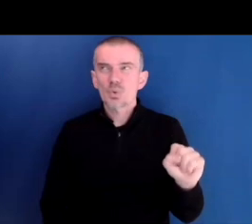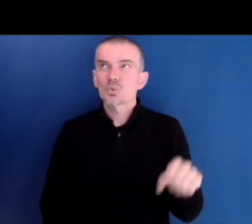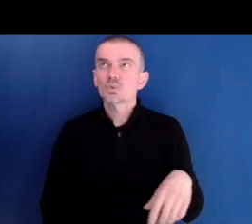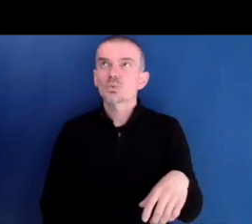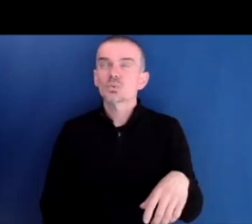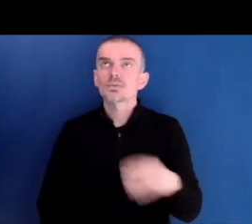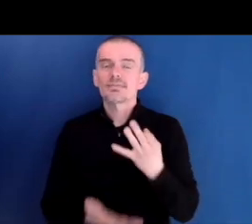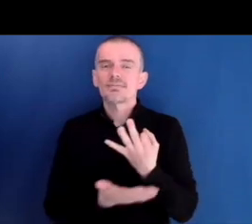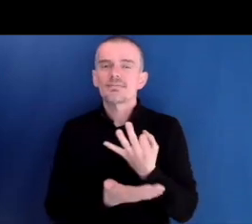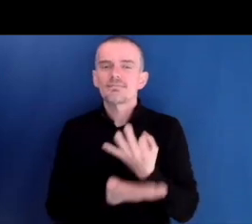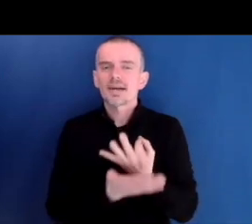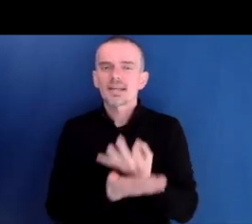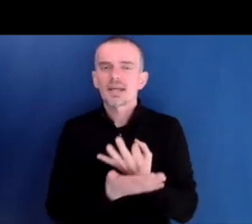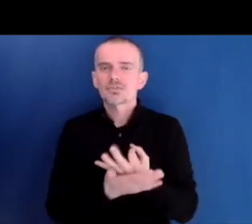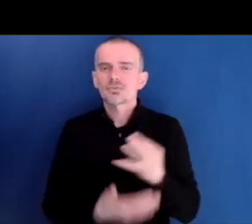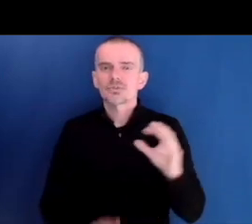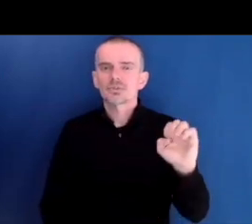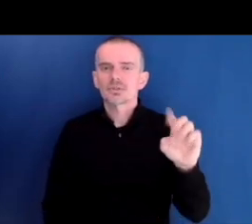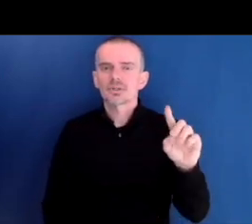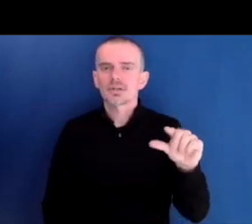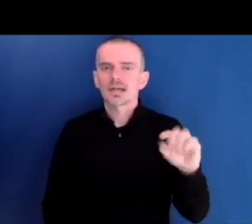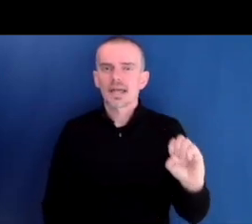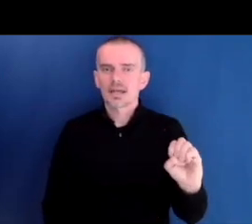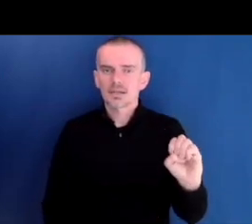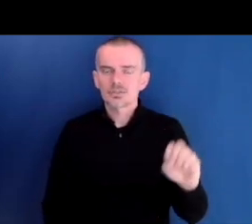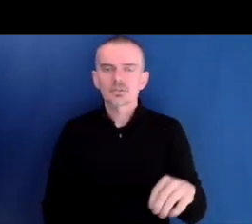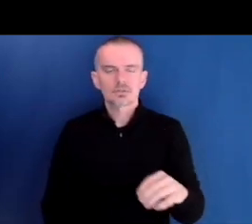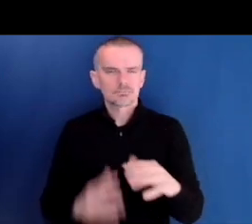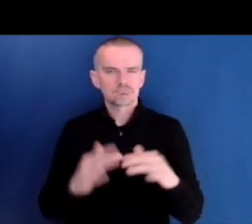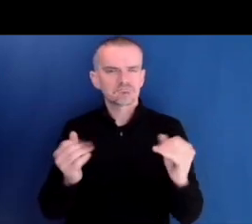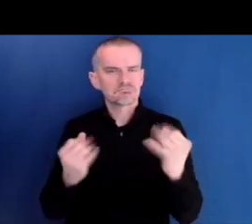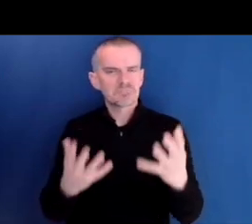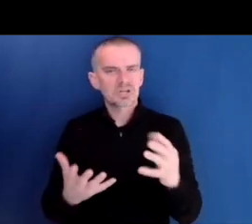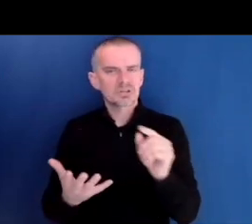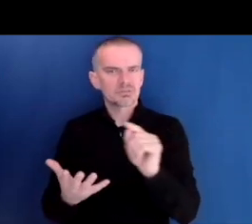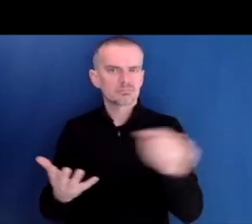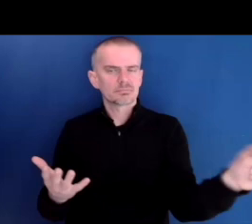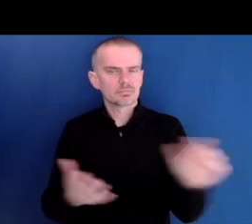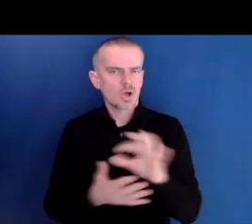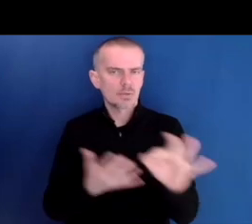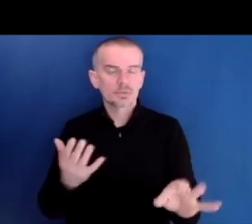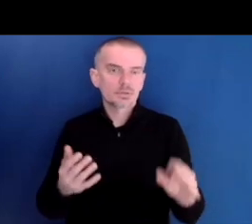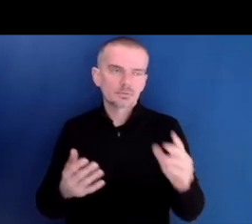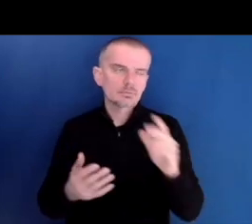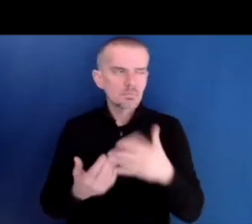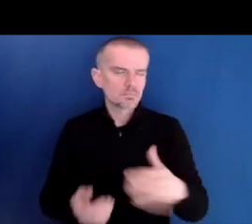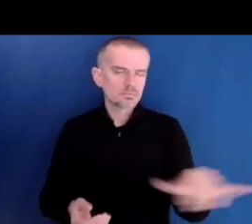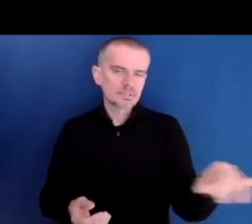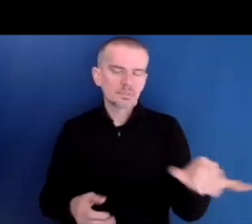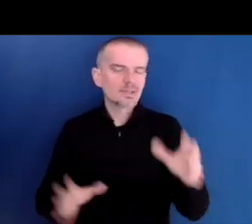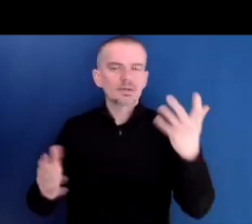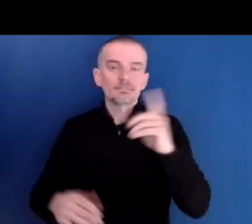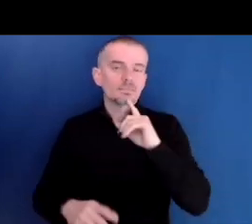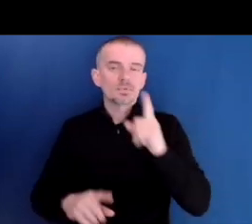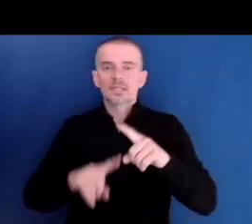Edge. I mean, there's tons of them out there, and all of them kind of do a lot of the same stuff. But it just kind of depends on what